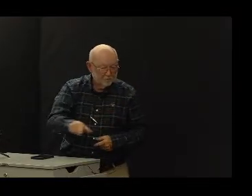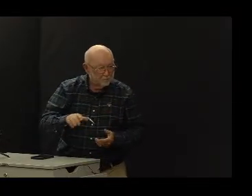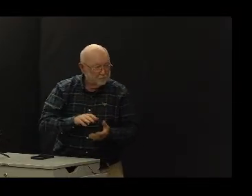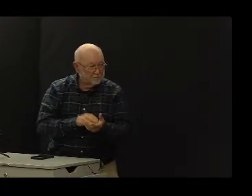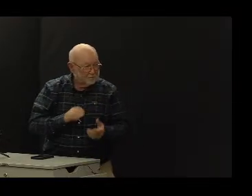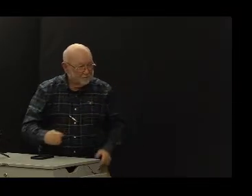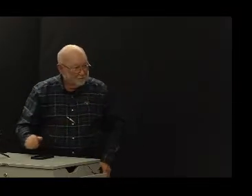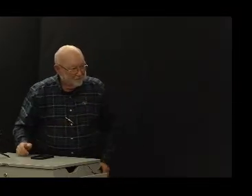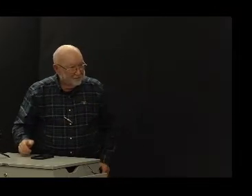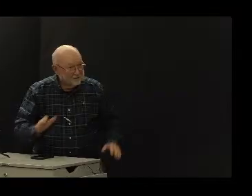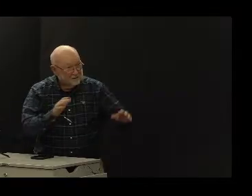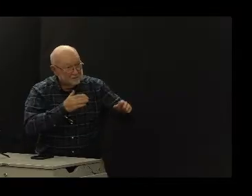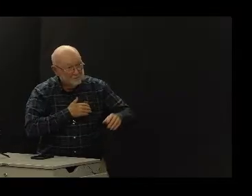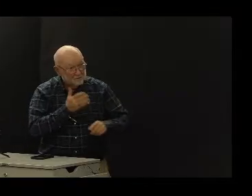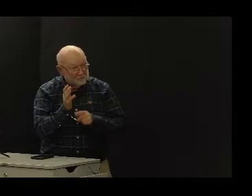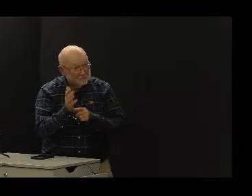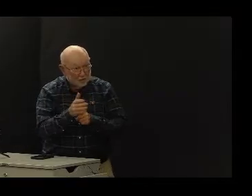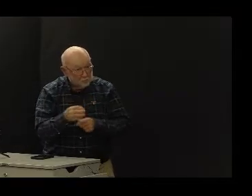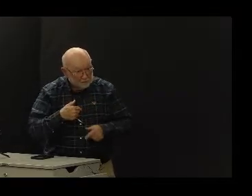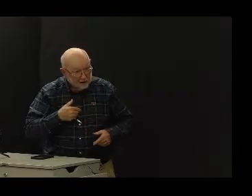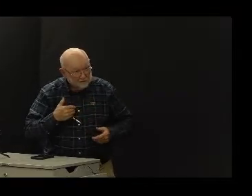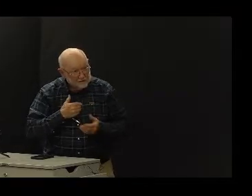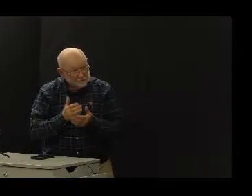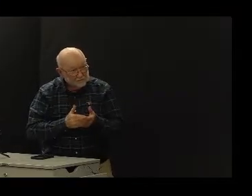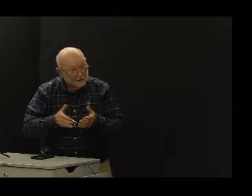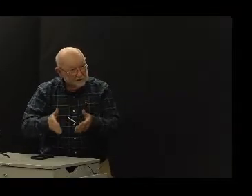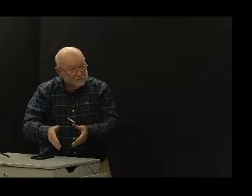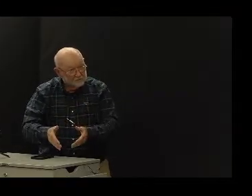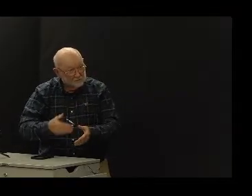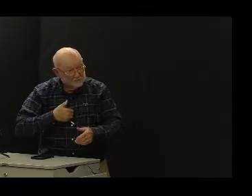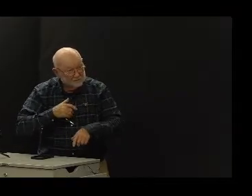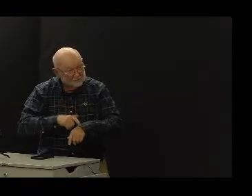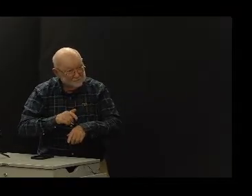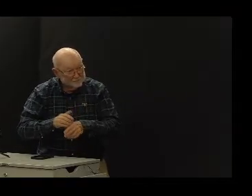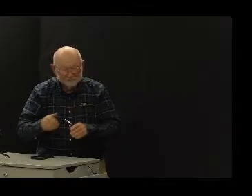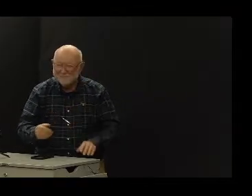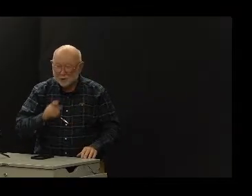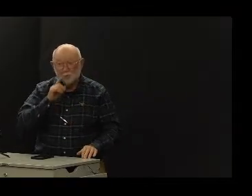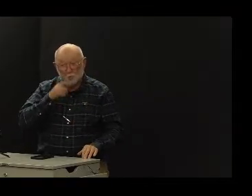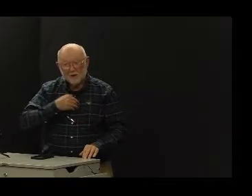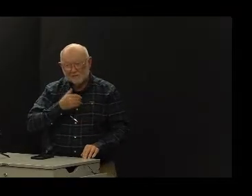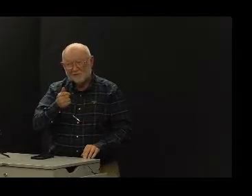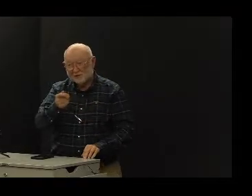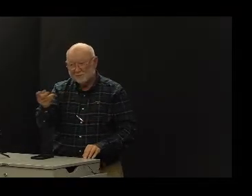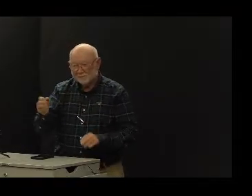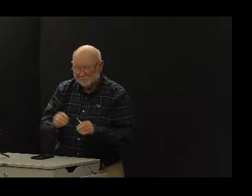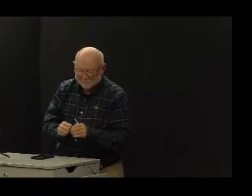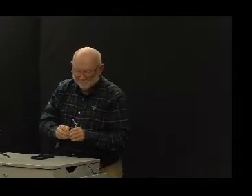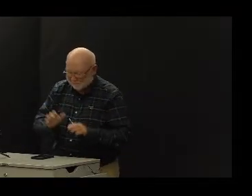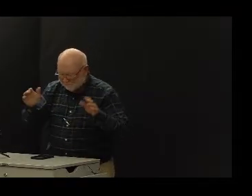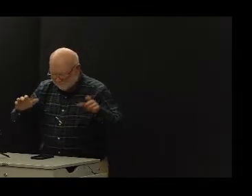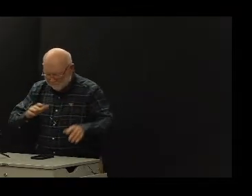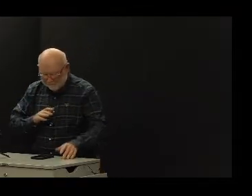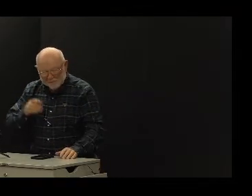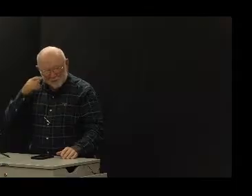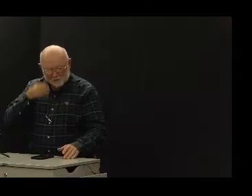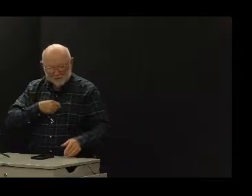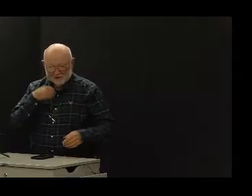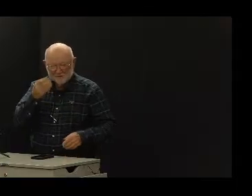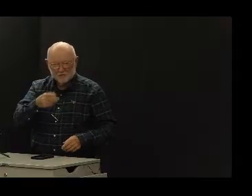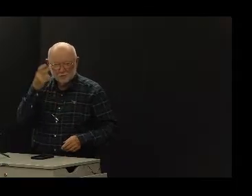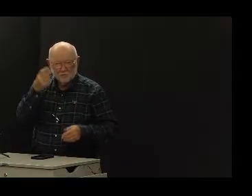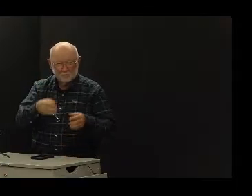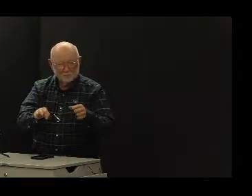doing a fabulous job. Is my 5 minutes up, or do I still have a little bit of time left? Oh, okay. Well, I had several